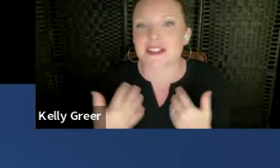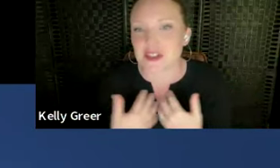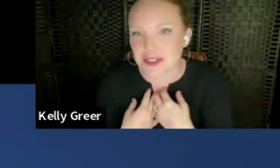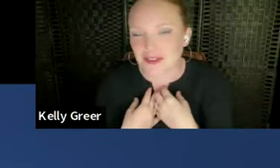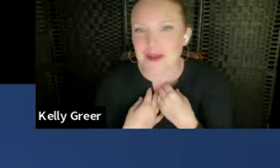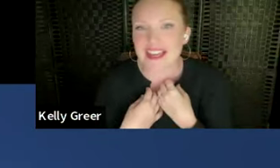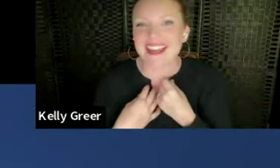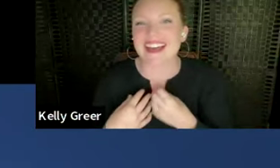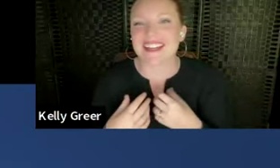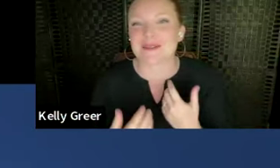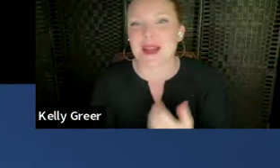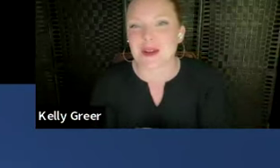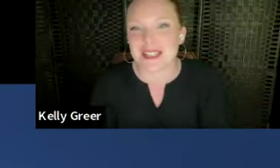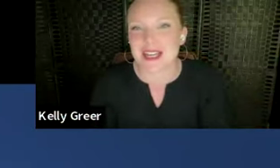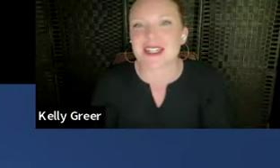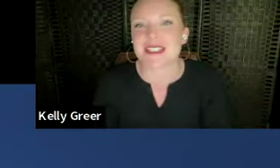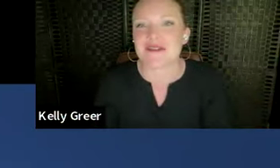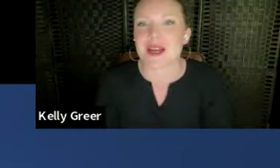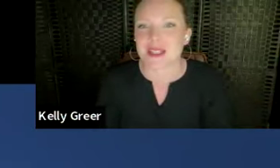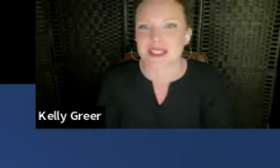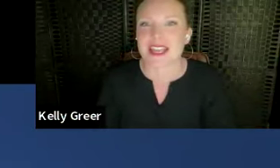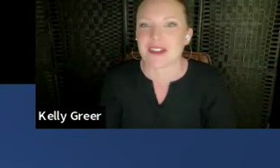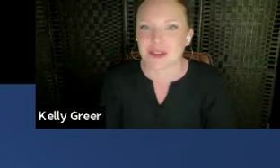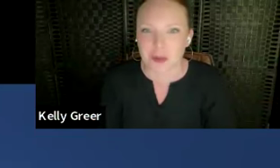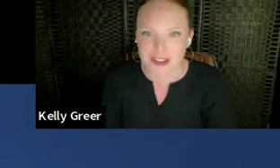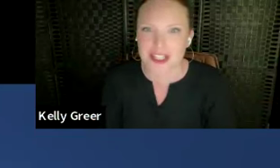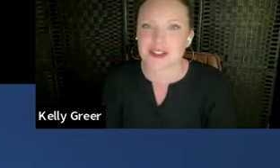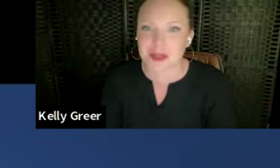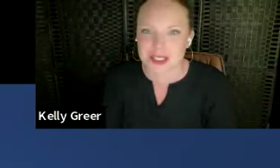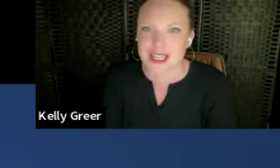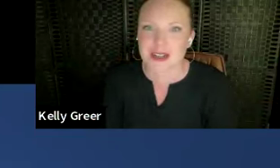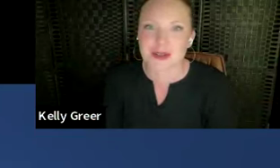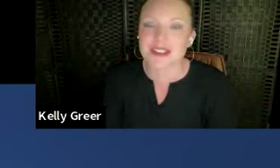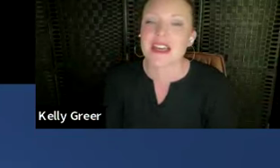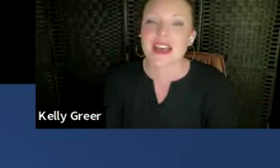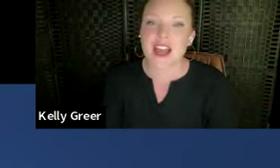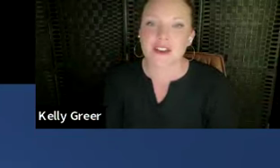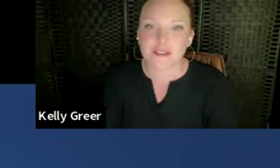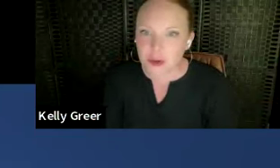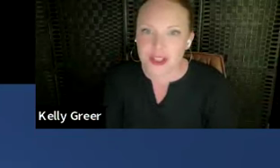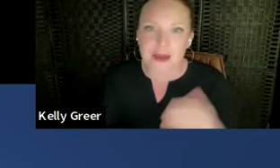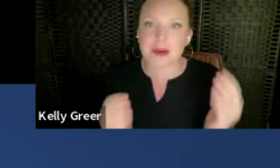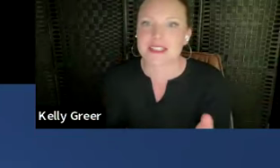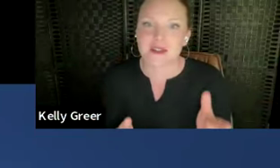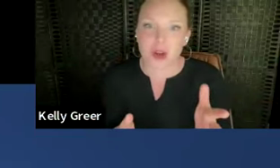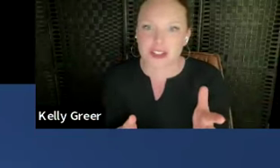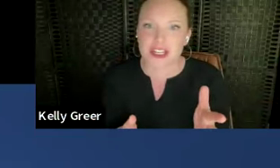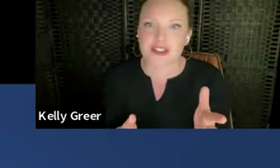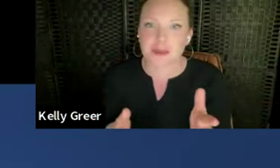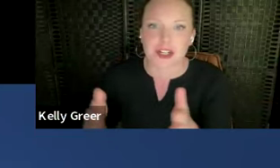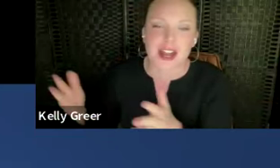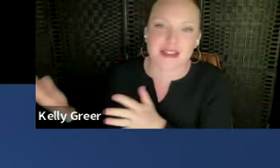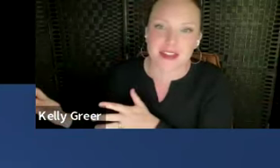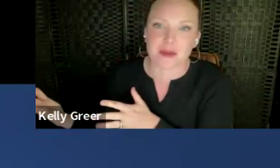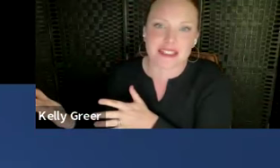it takes notes for me. It was my note taker instead of me constantly having to watch the interpreters and take notes. I could fully be present